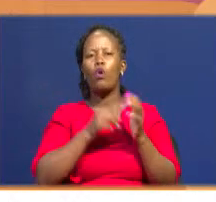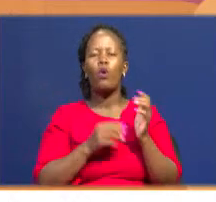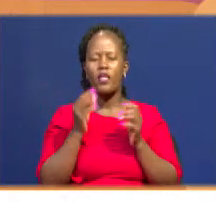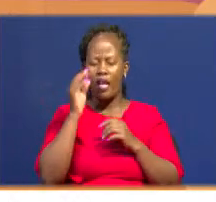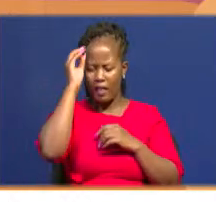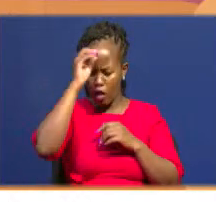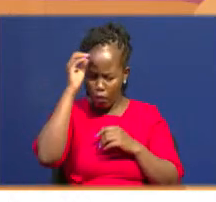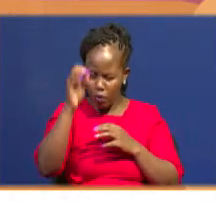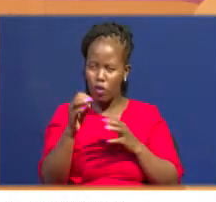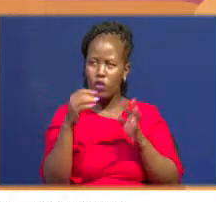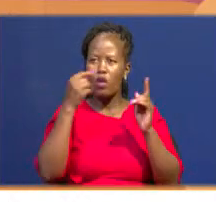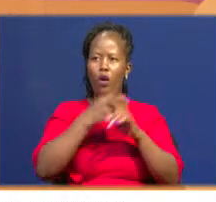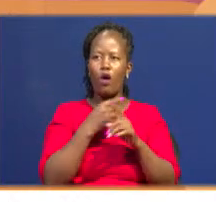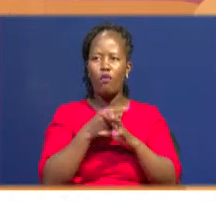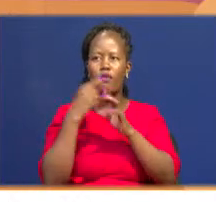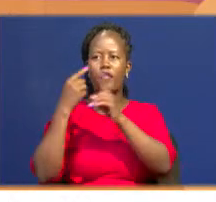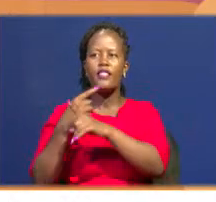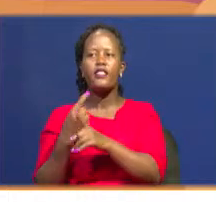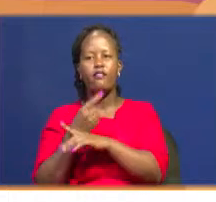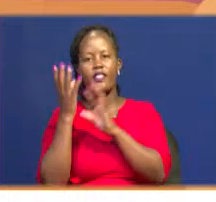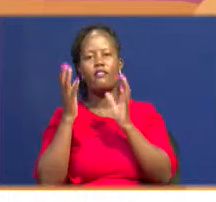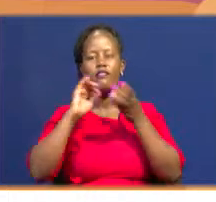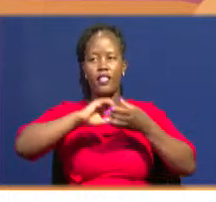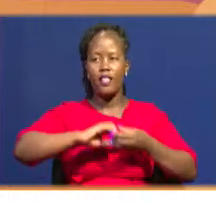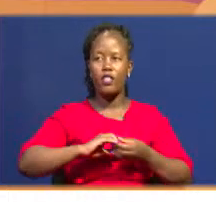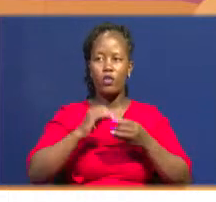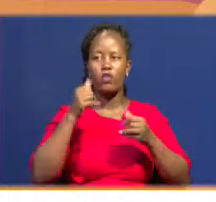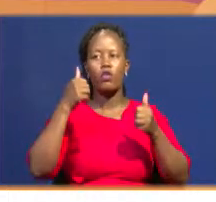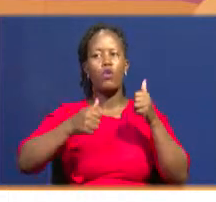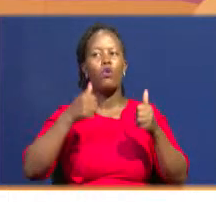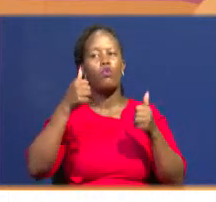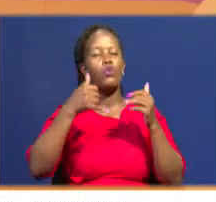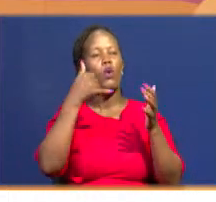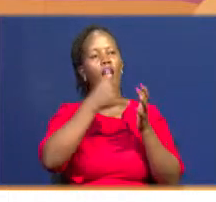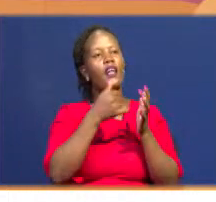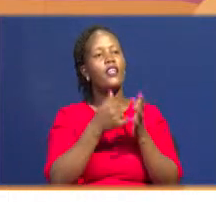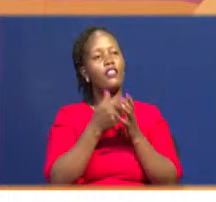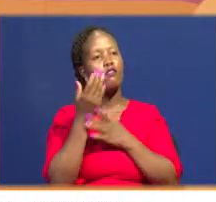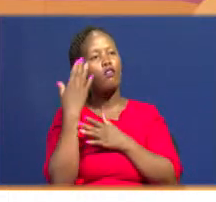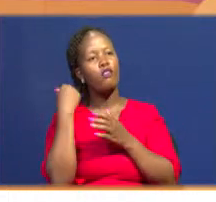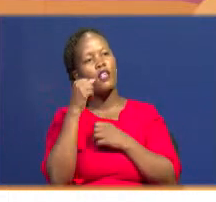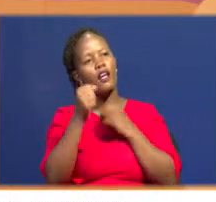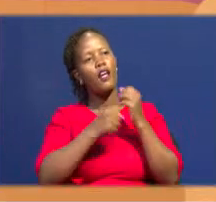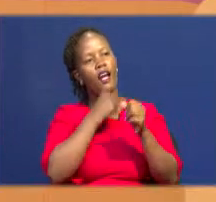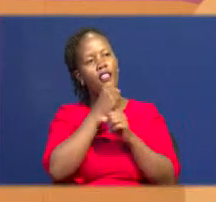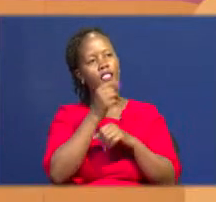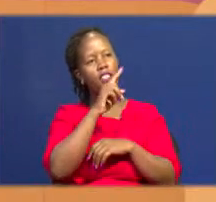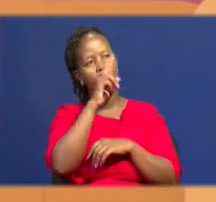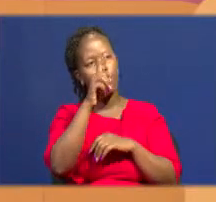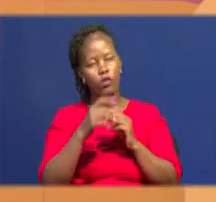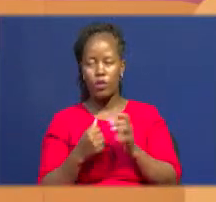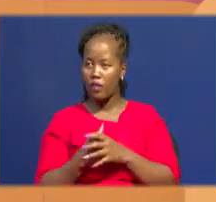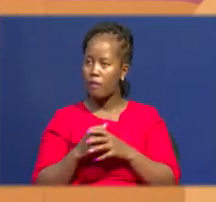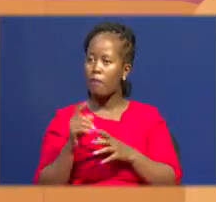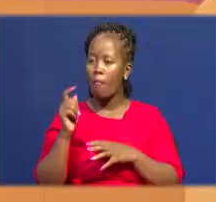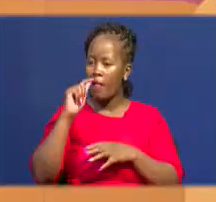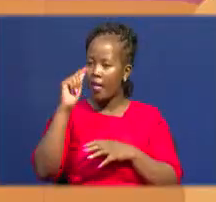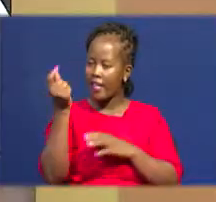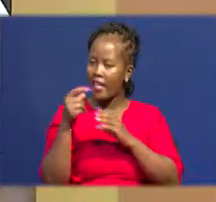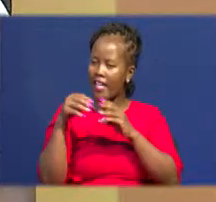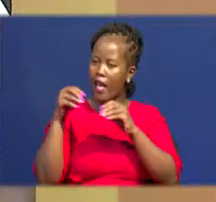are involved, that were involved in the Beach Games last year? So the Kenya Beach Games last year